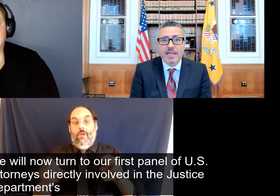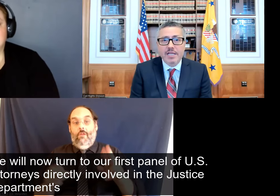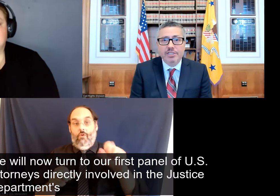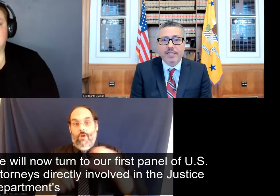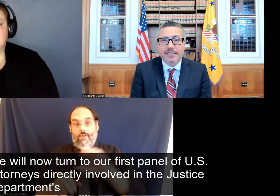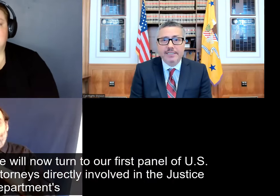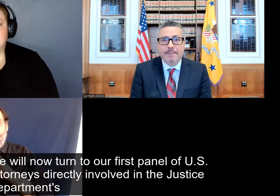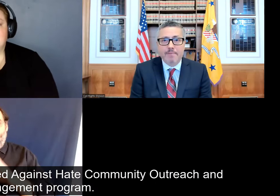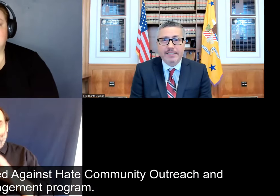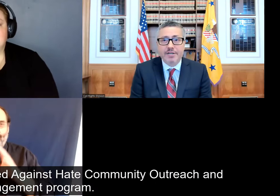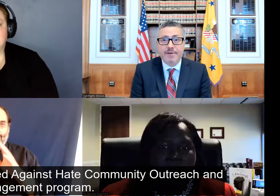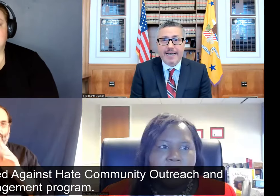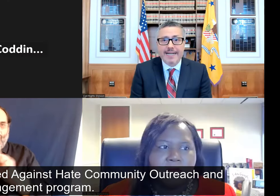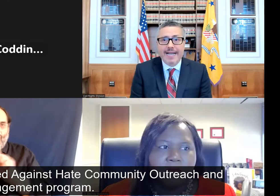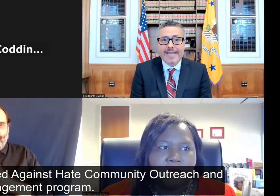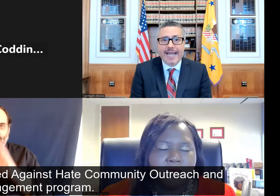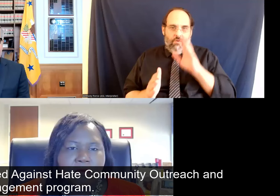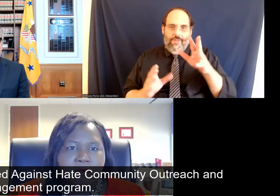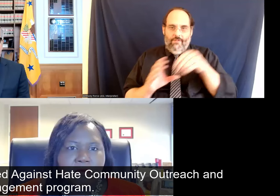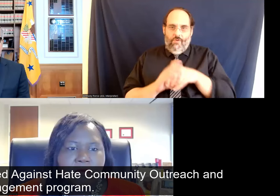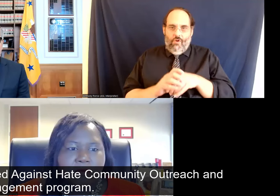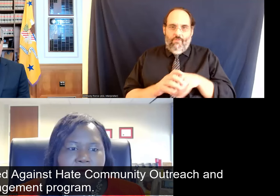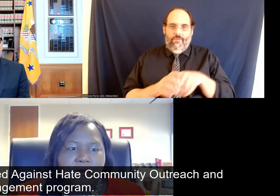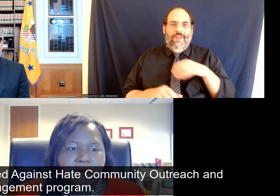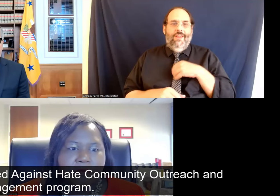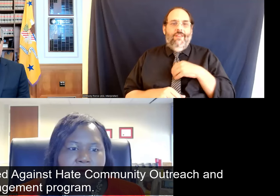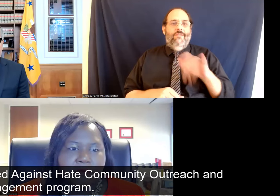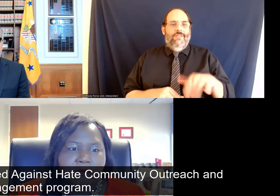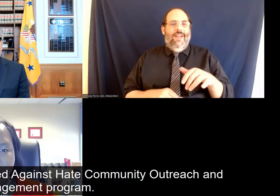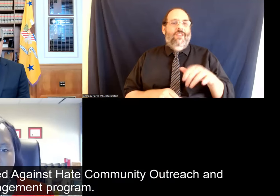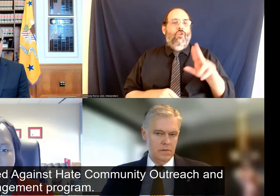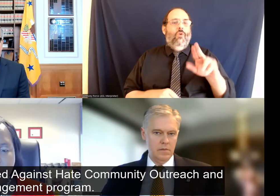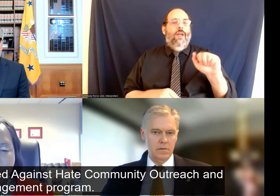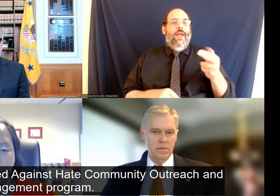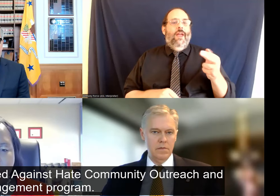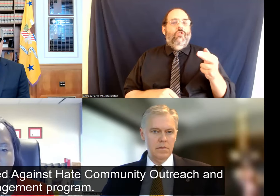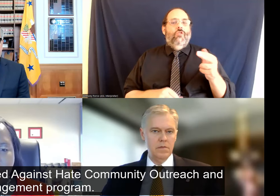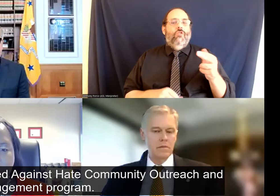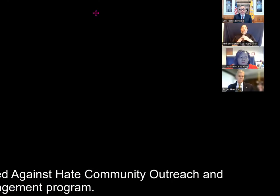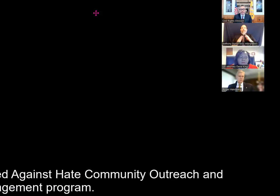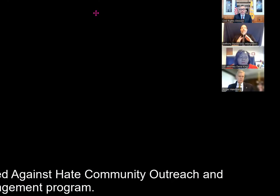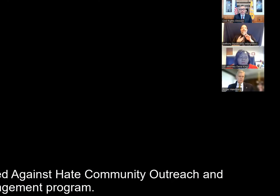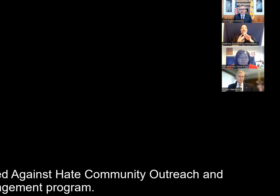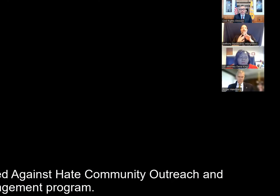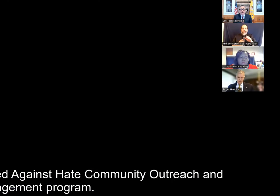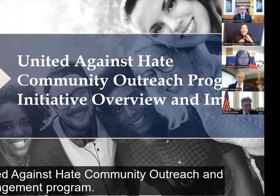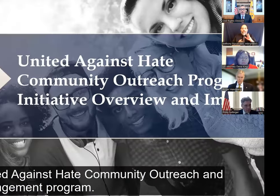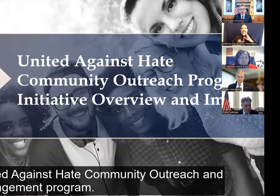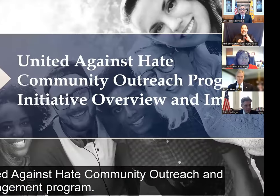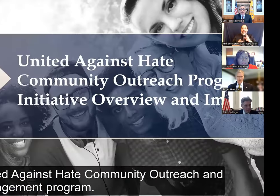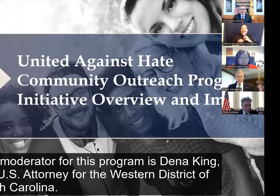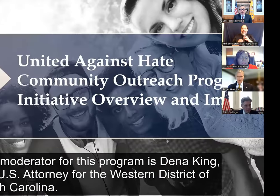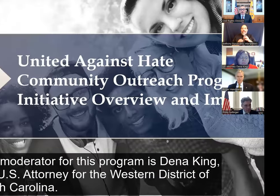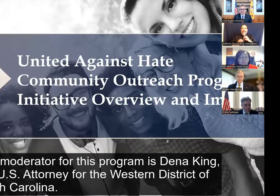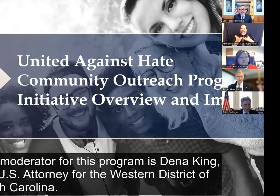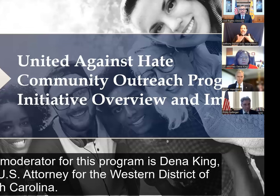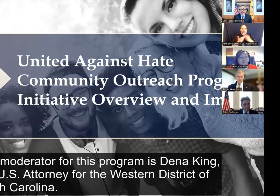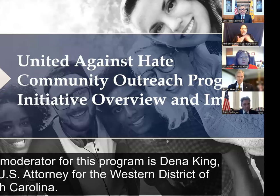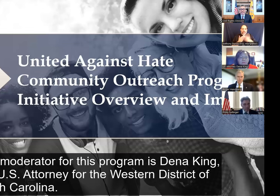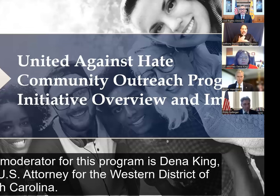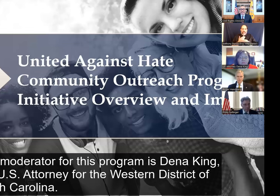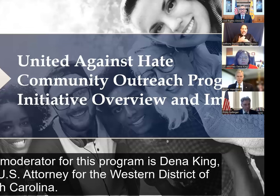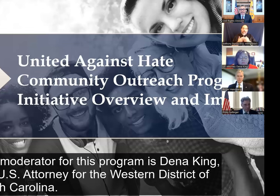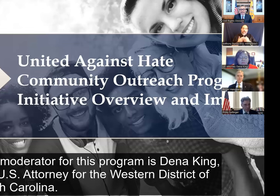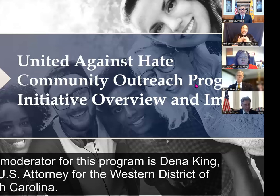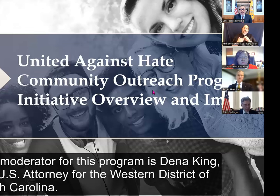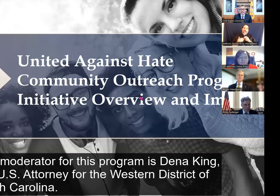involved in the Justice Department's United Against Hate Community Outreach and Engagement Program. Our moderator for this panel